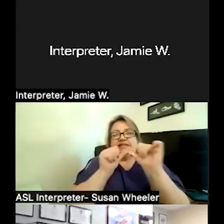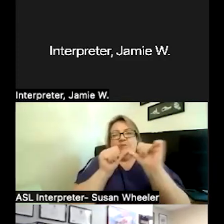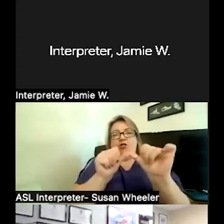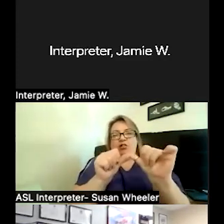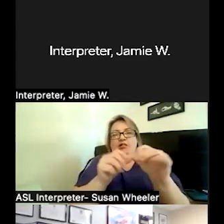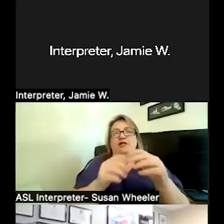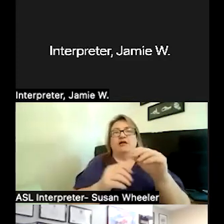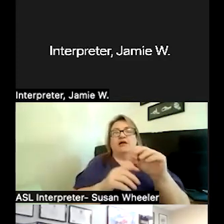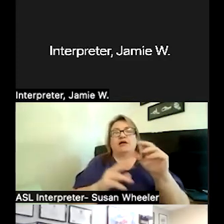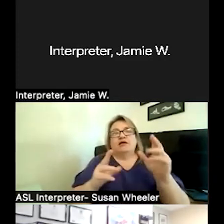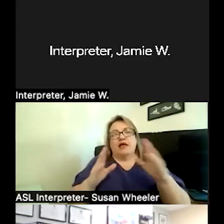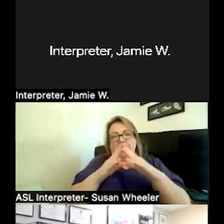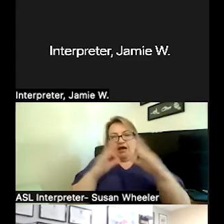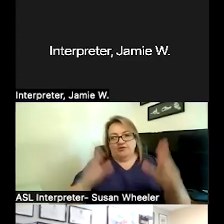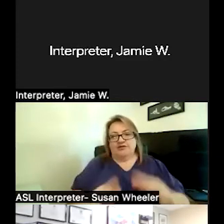Next, please.